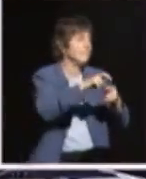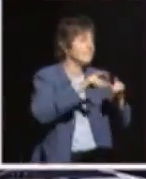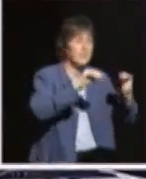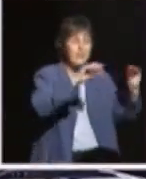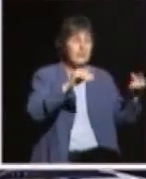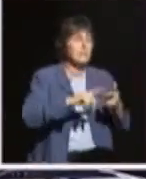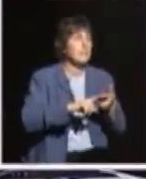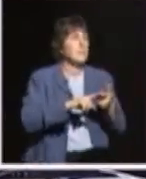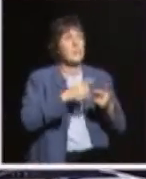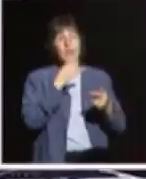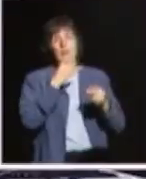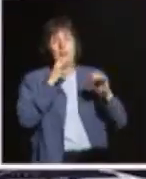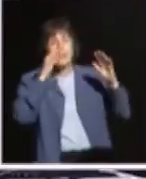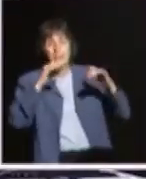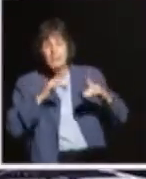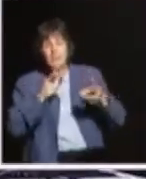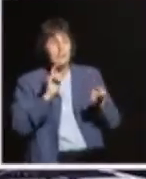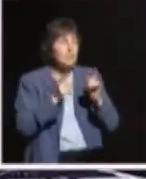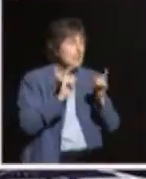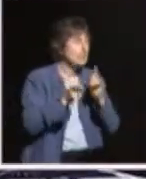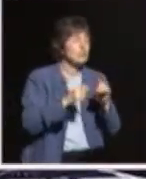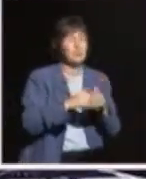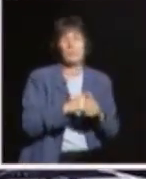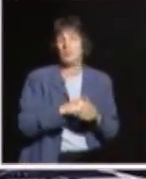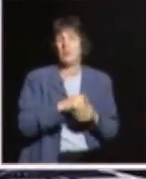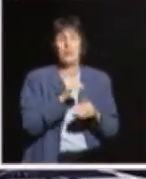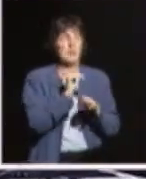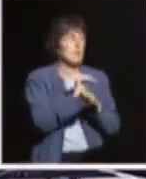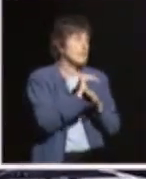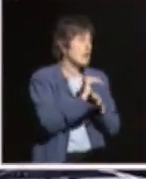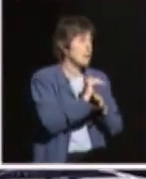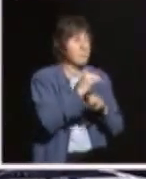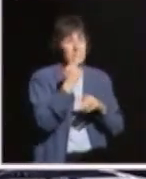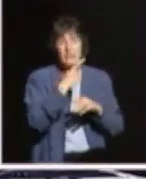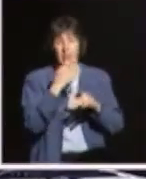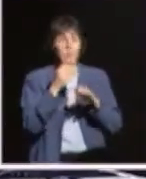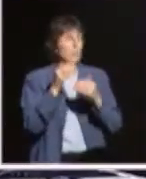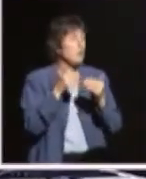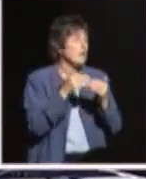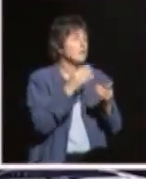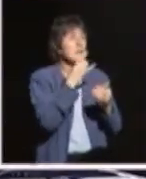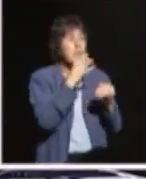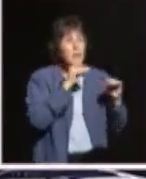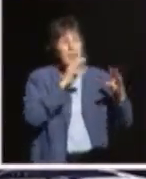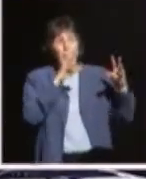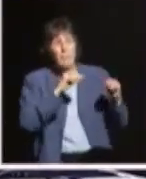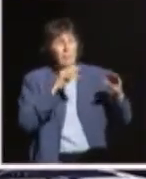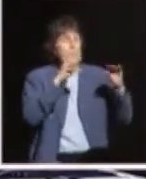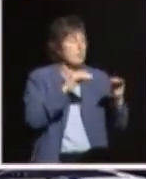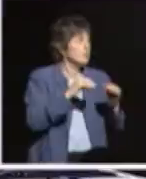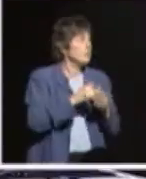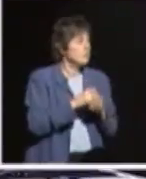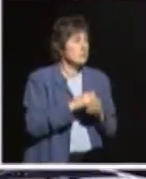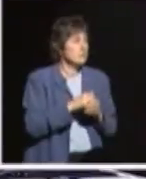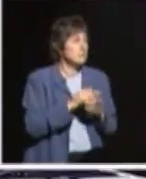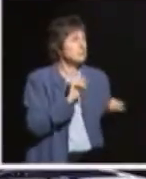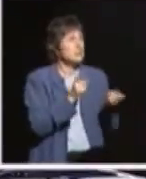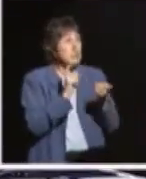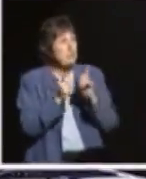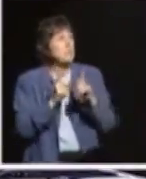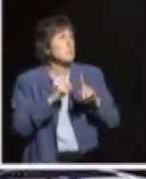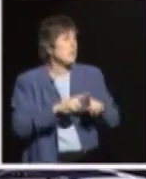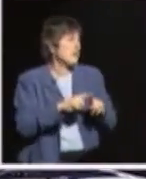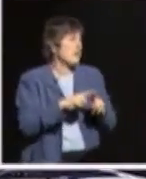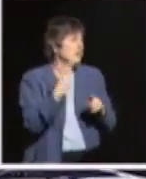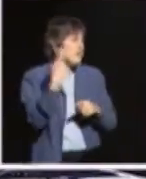lighting, especially in the evening or during daytime on buses or trains. We should not limit ourselves just to